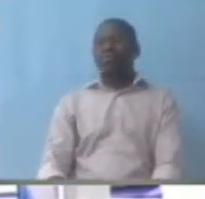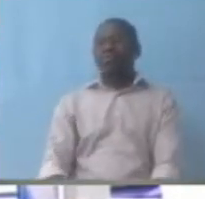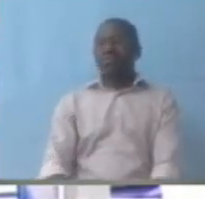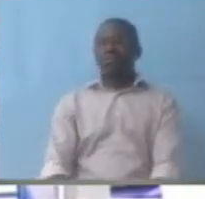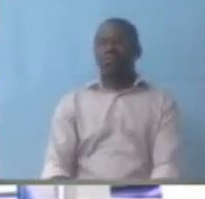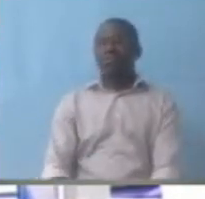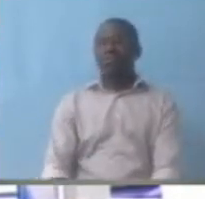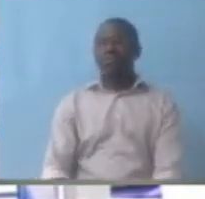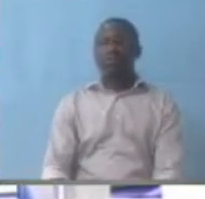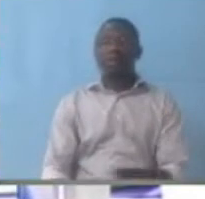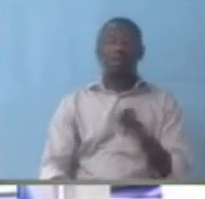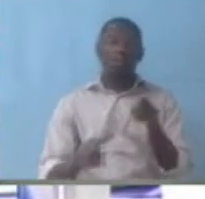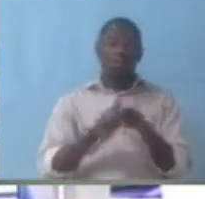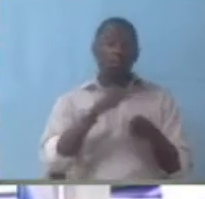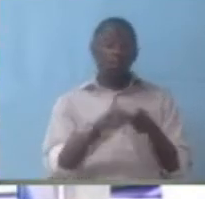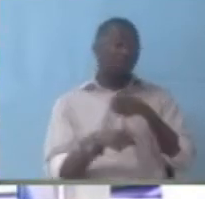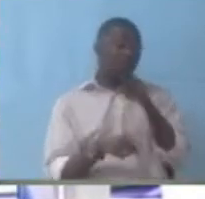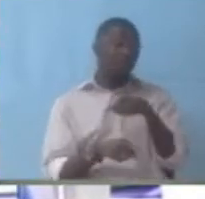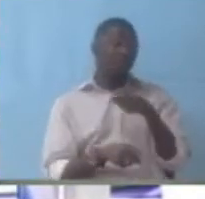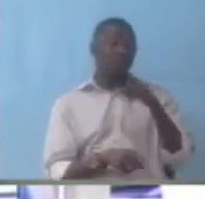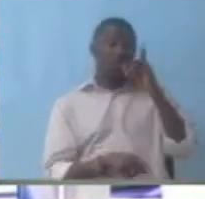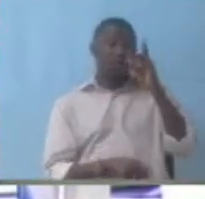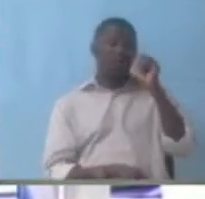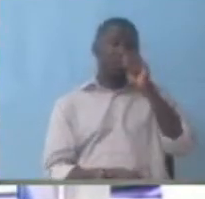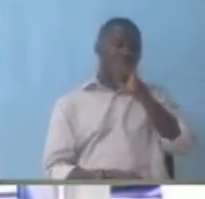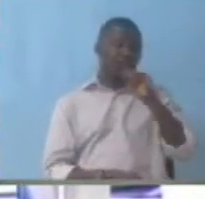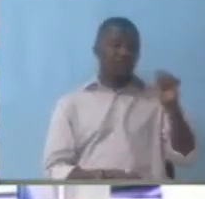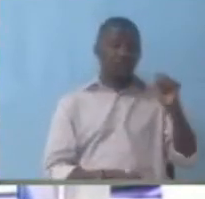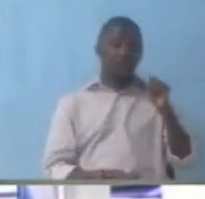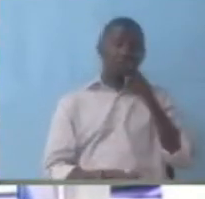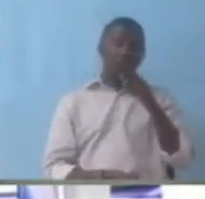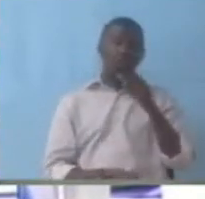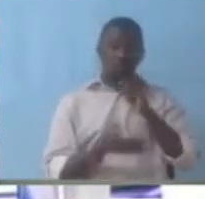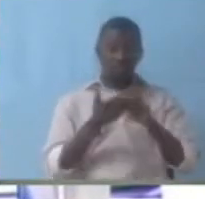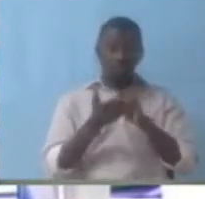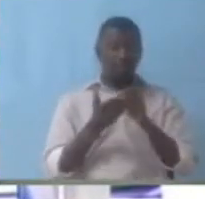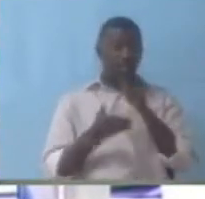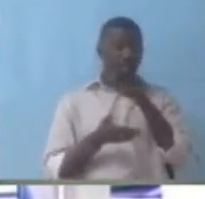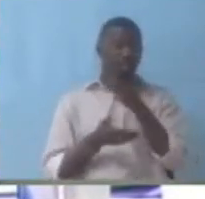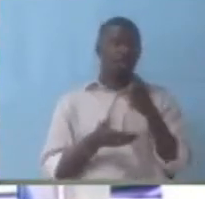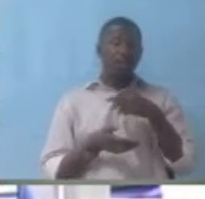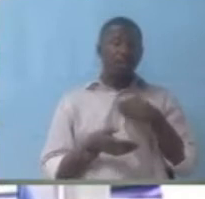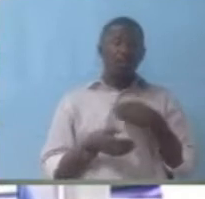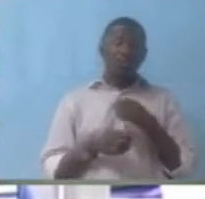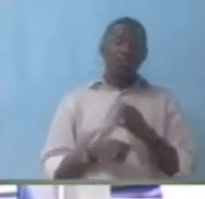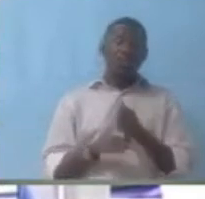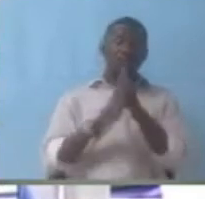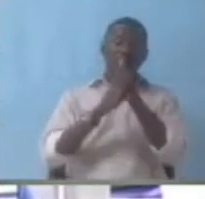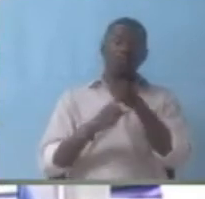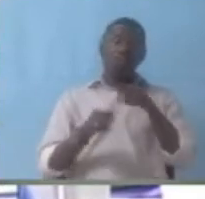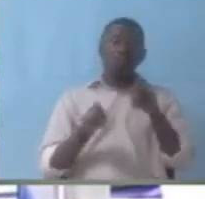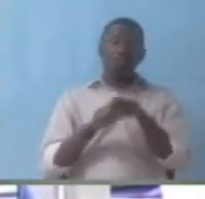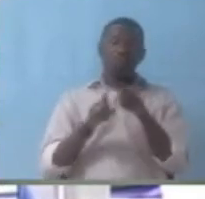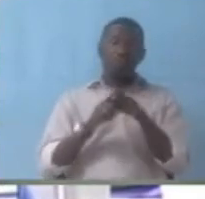setting. And by these decrees, remember, Ms. Bensuda, you drafted them, they were equipped with